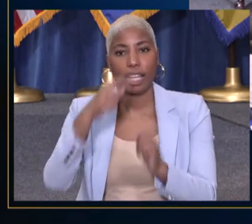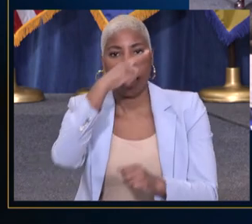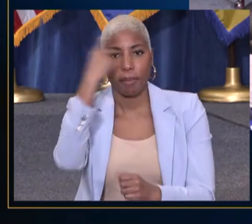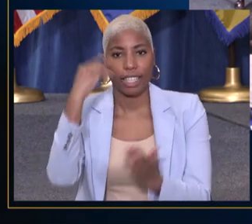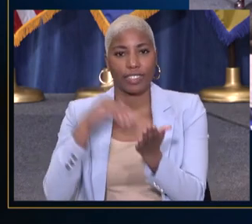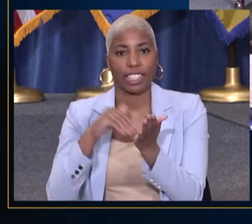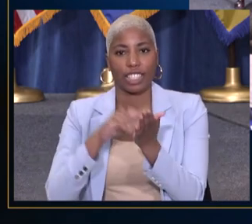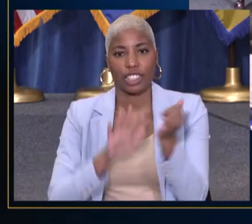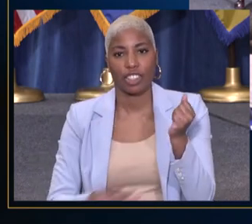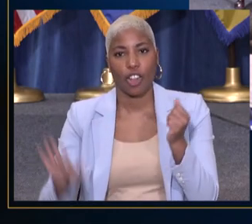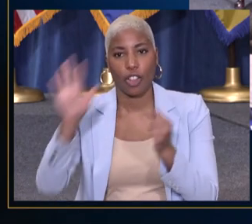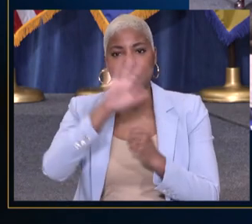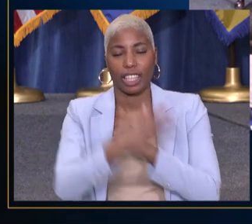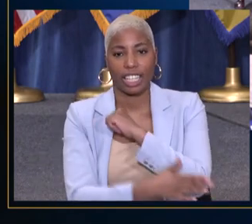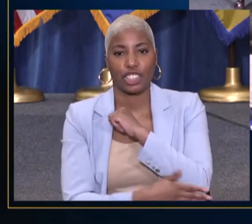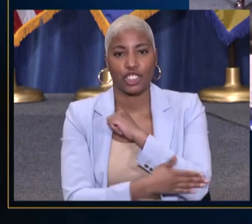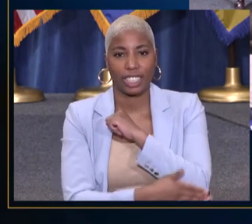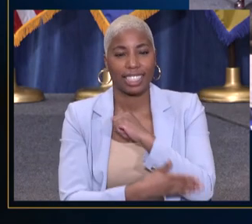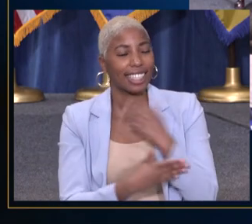physicians across the country.